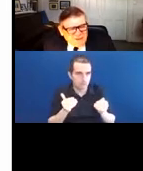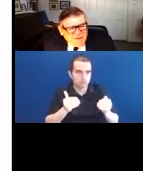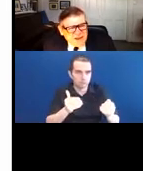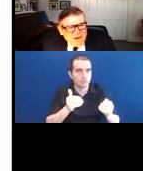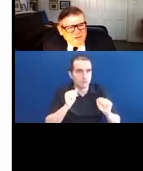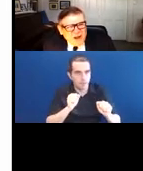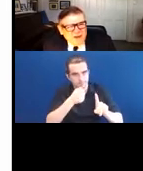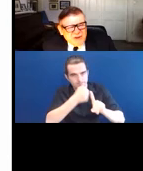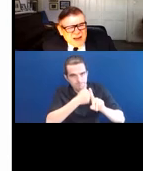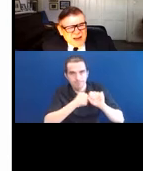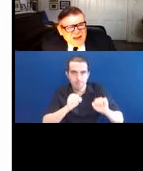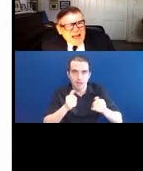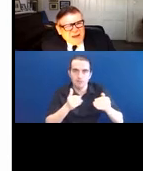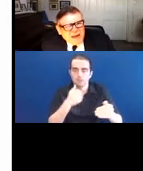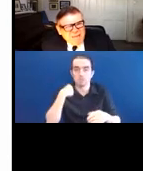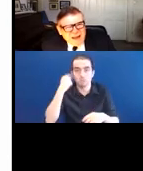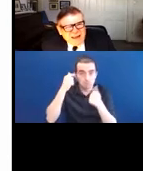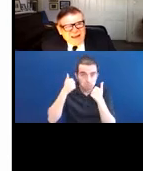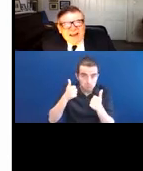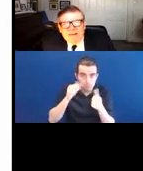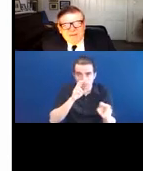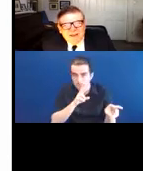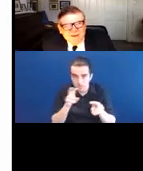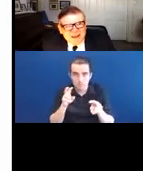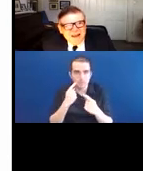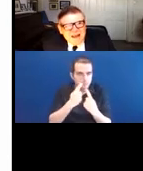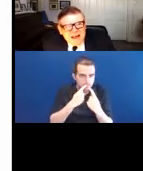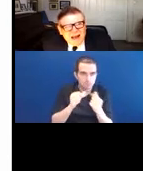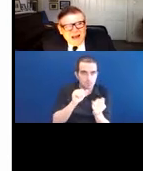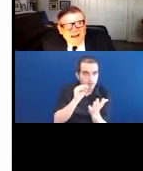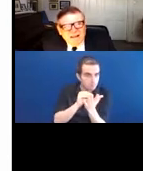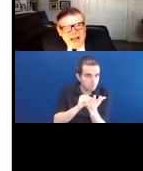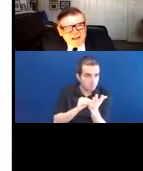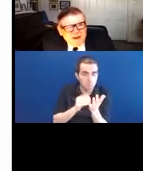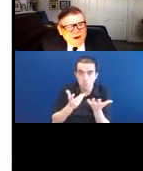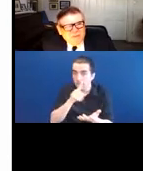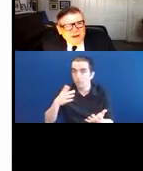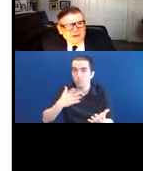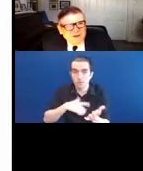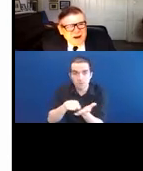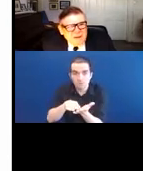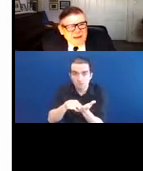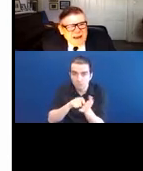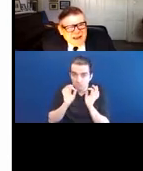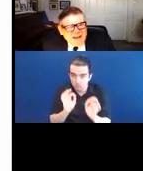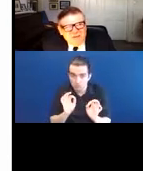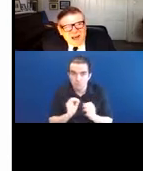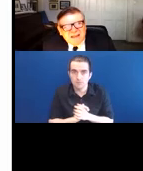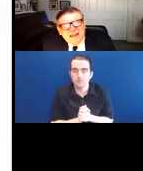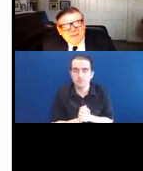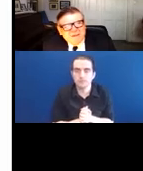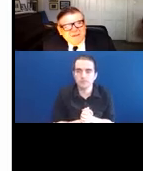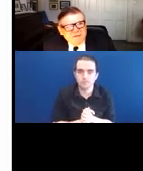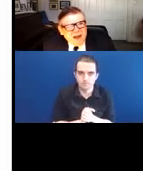Availability to physio for those who need it, how we campaign and get it, absolutely. And to occupational therapy and getting the